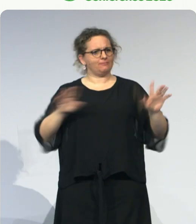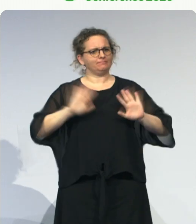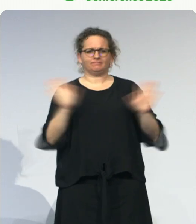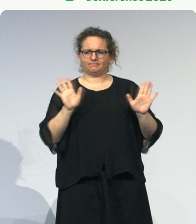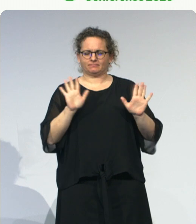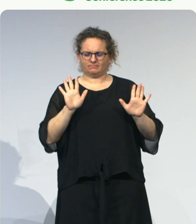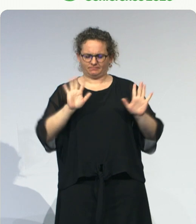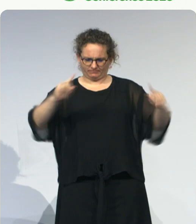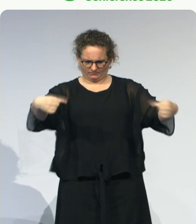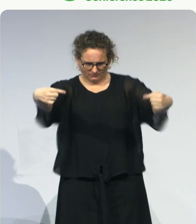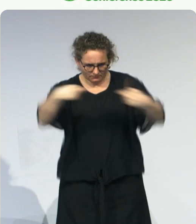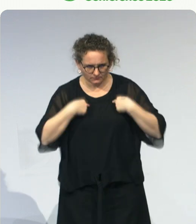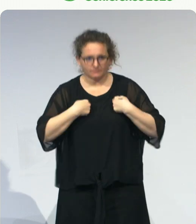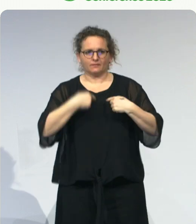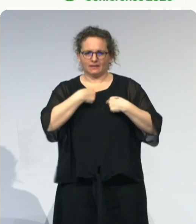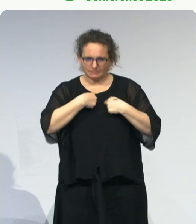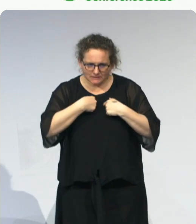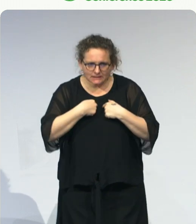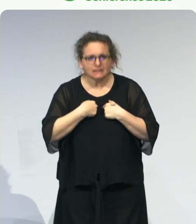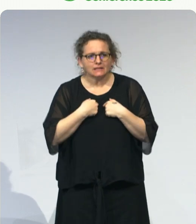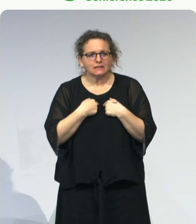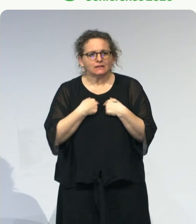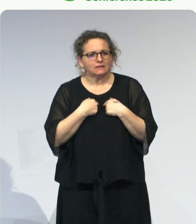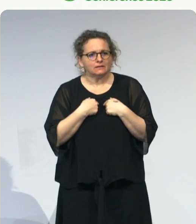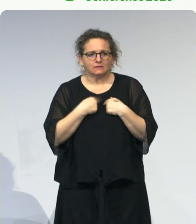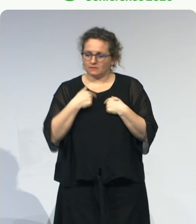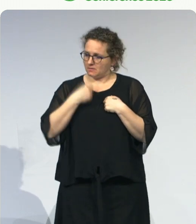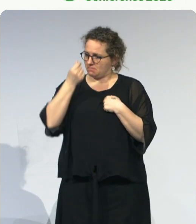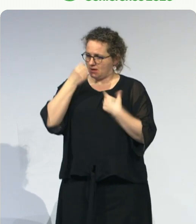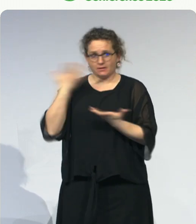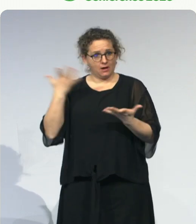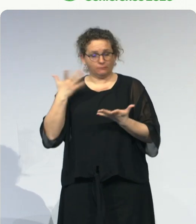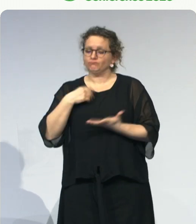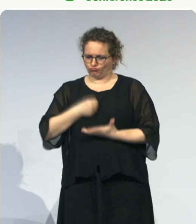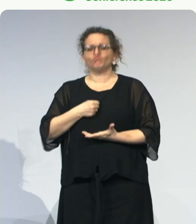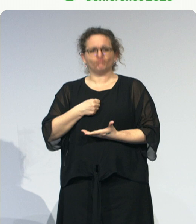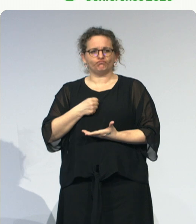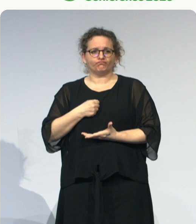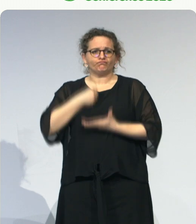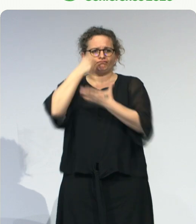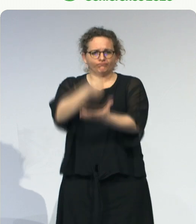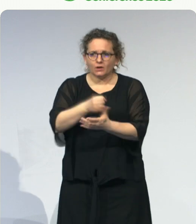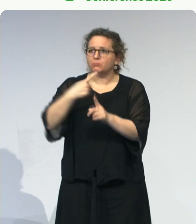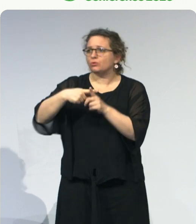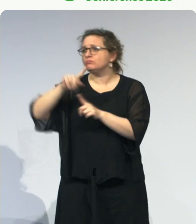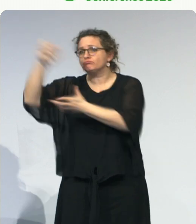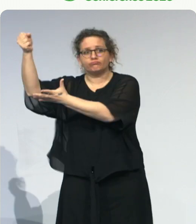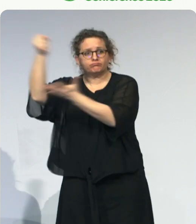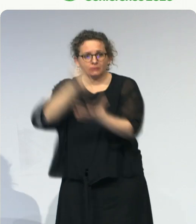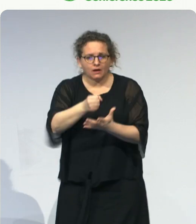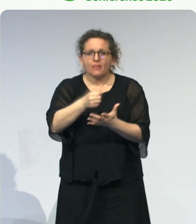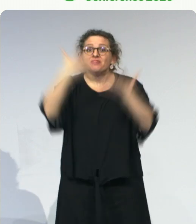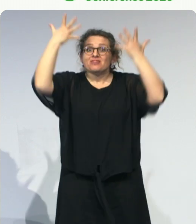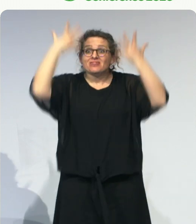pursued this swift action unabashedly by clearly articulating the call for inclusive education